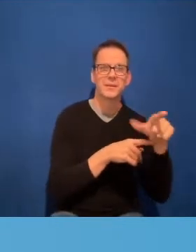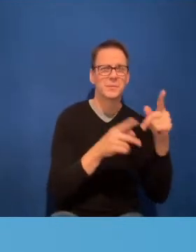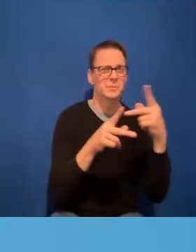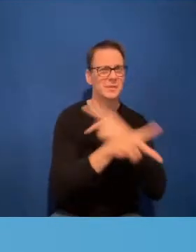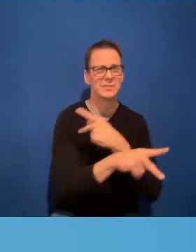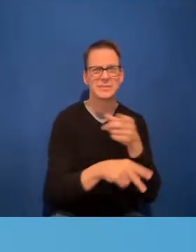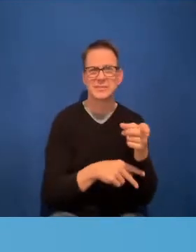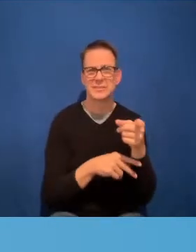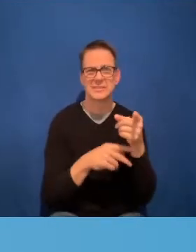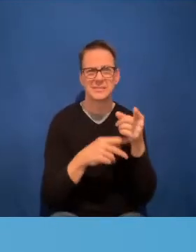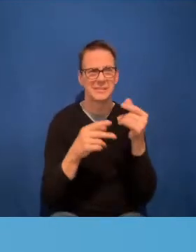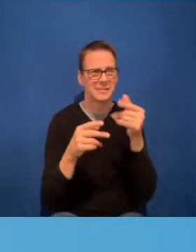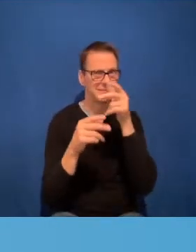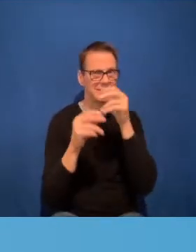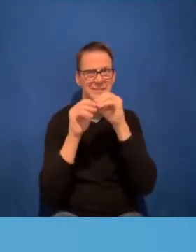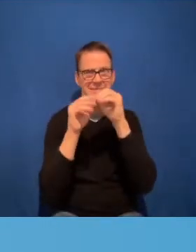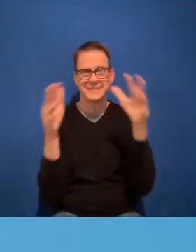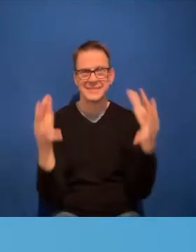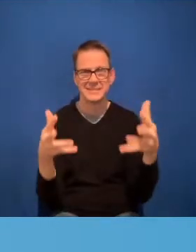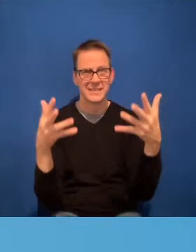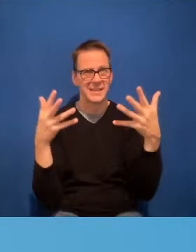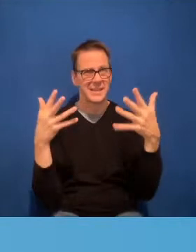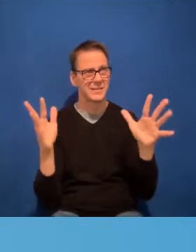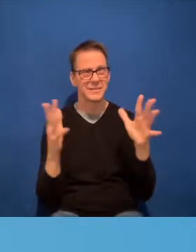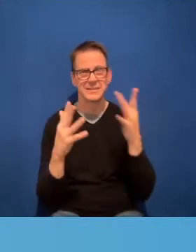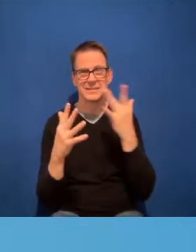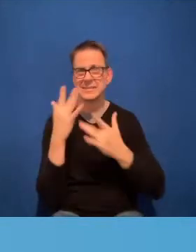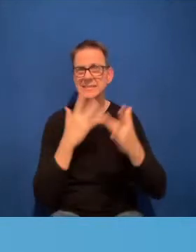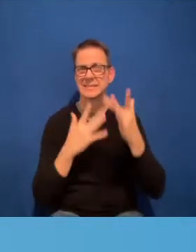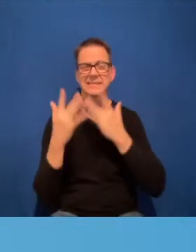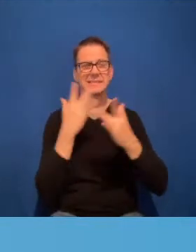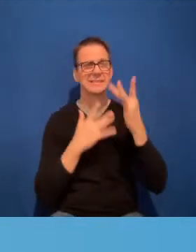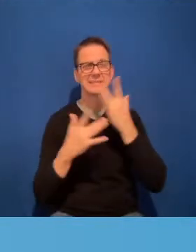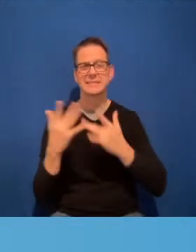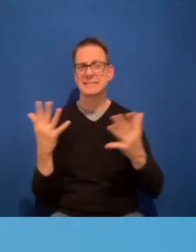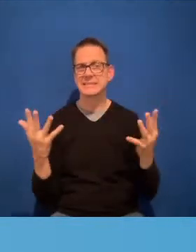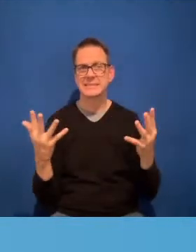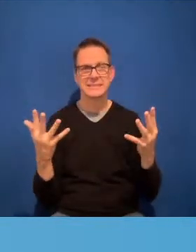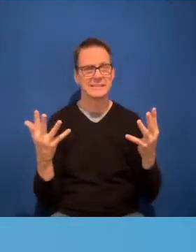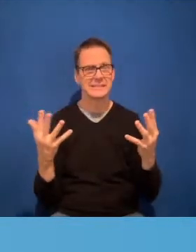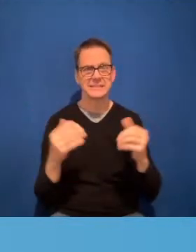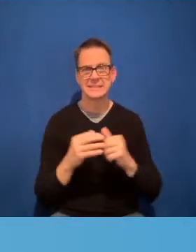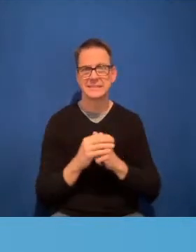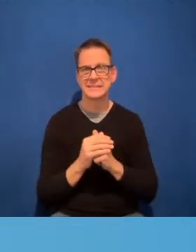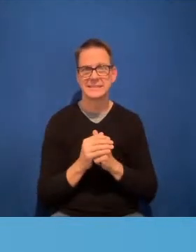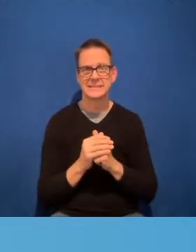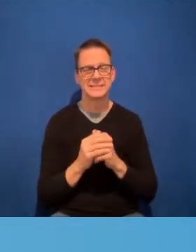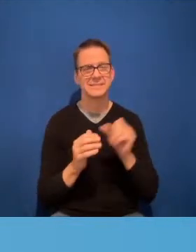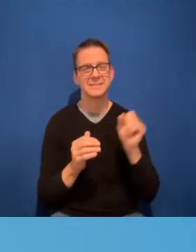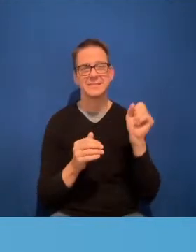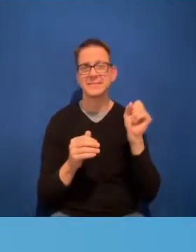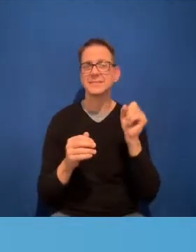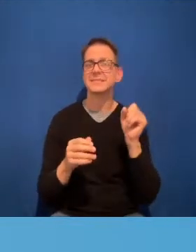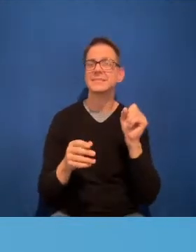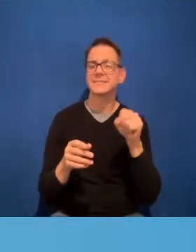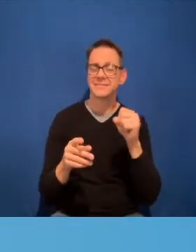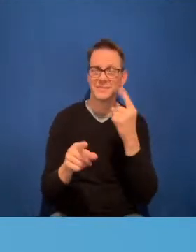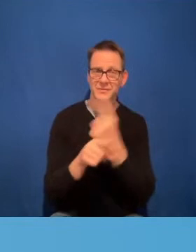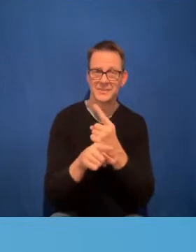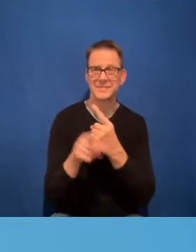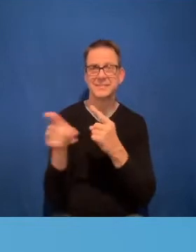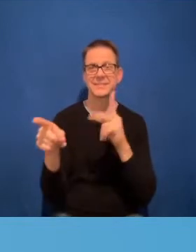behind the 8 ball. You're right. I don't know how I forgot that. Right. The average complexity of a patient was growing. You're absolutely